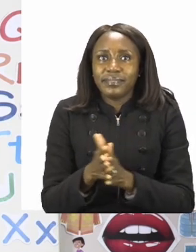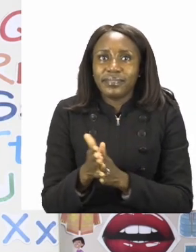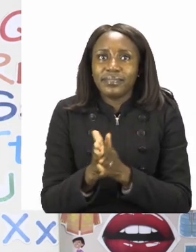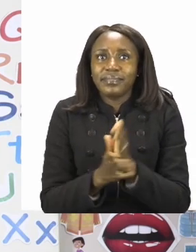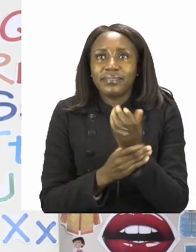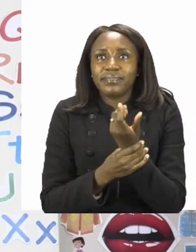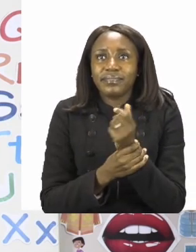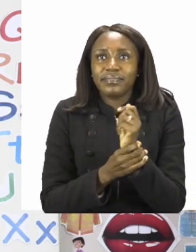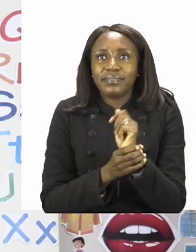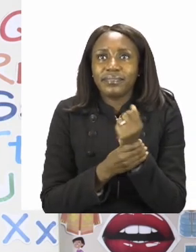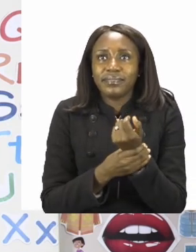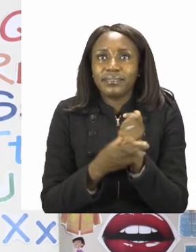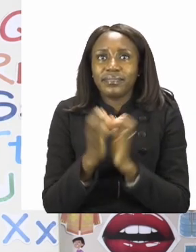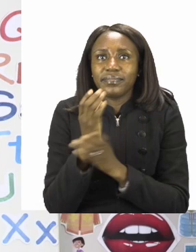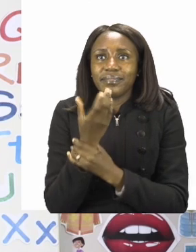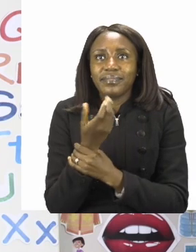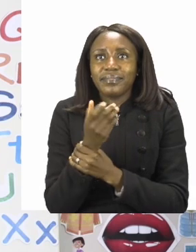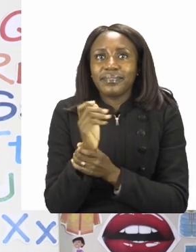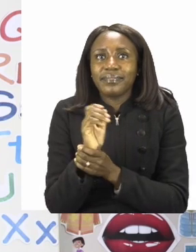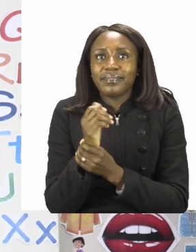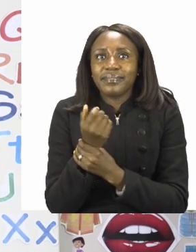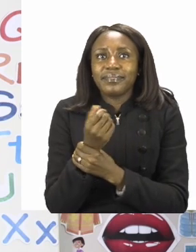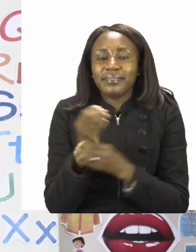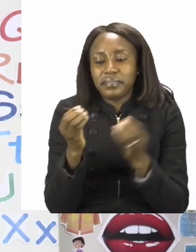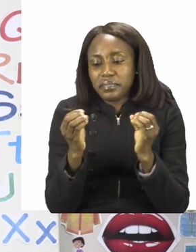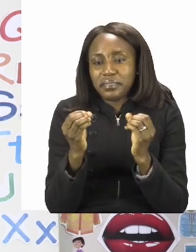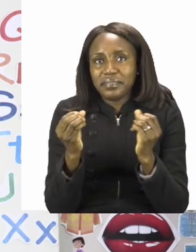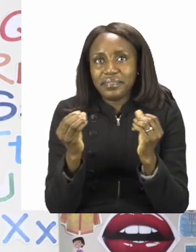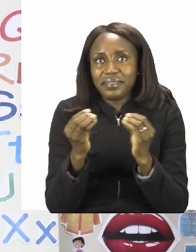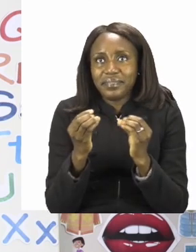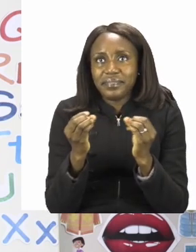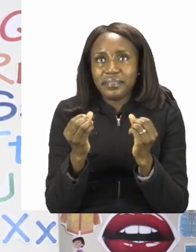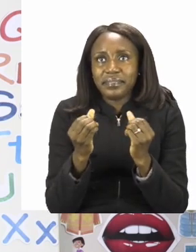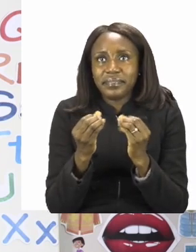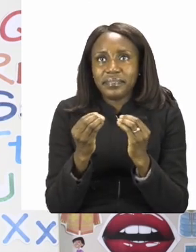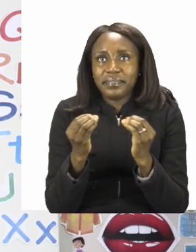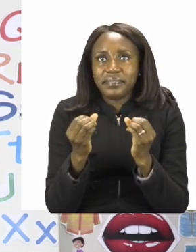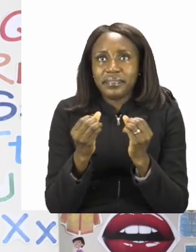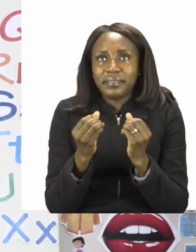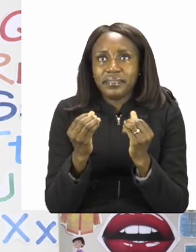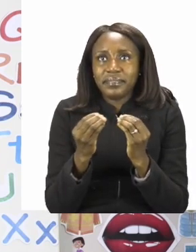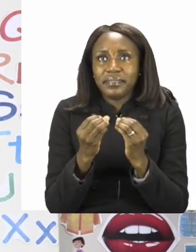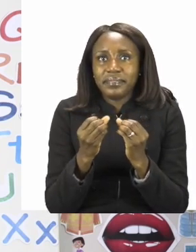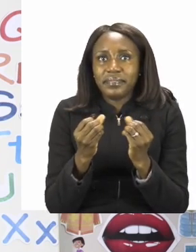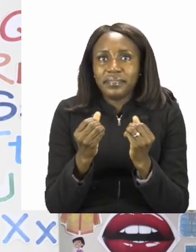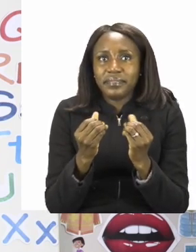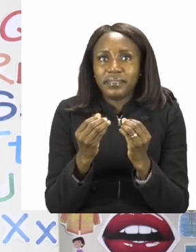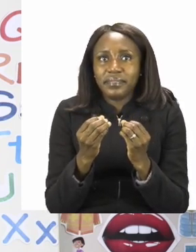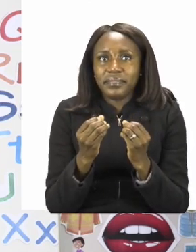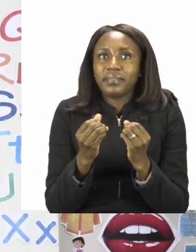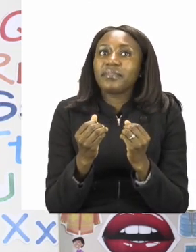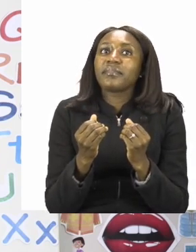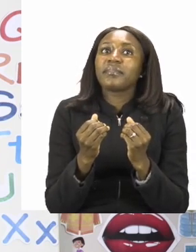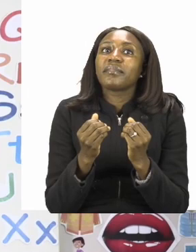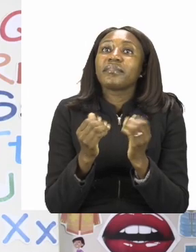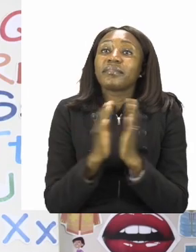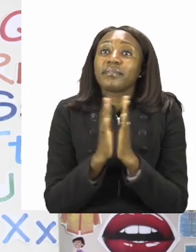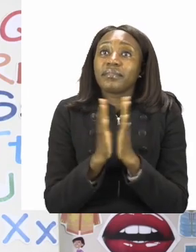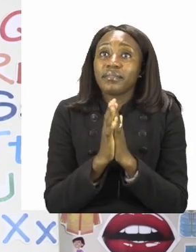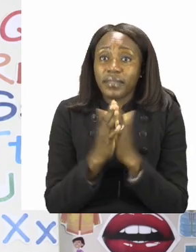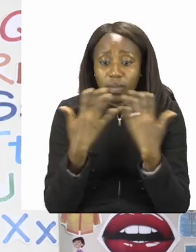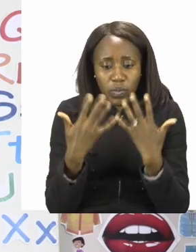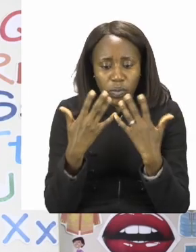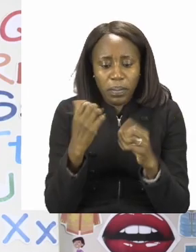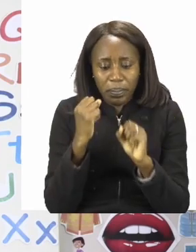on our wrists, and our fingertips too. Make sure your hands are dry before